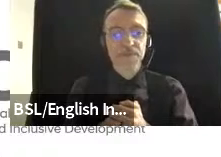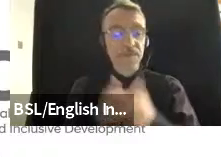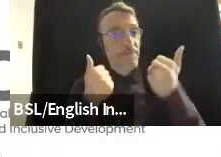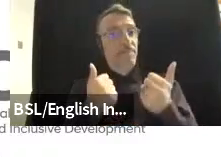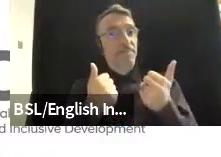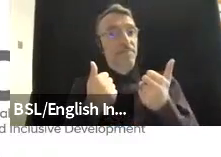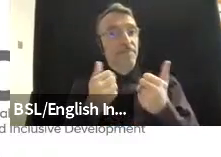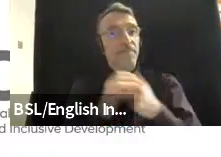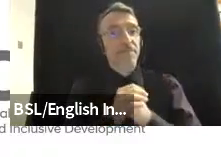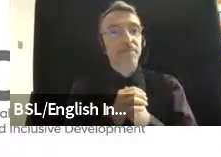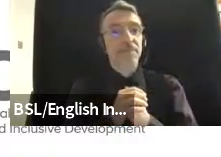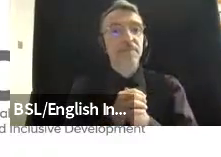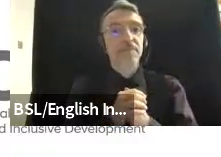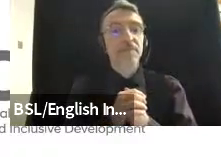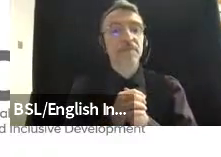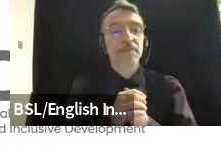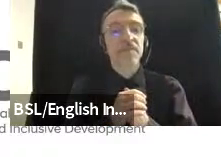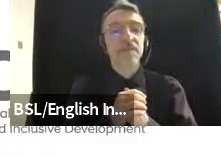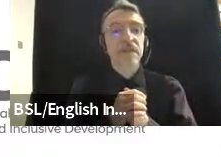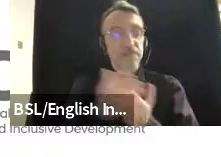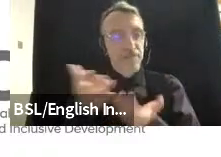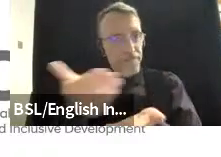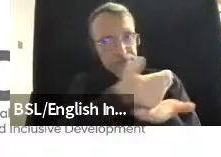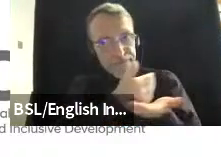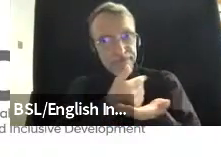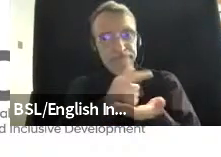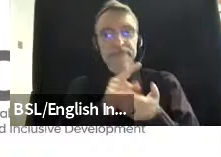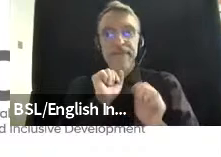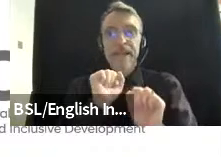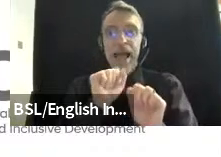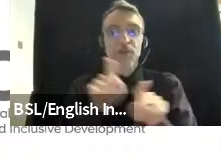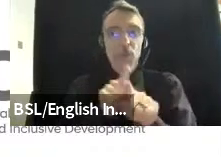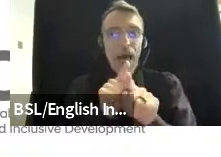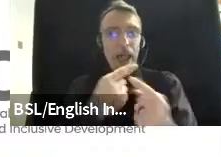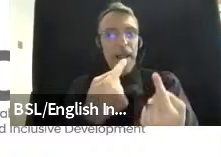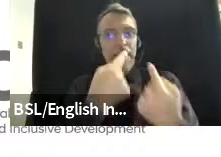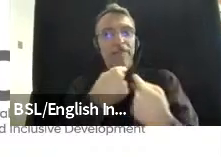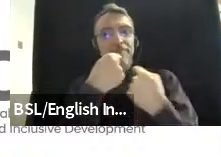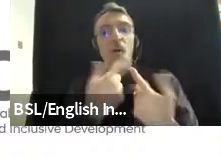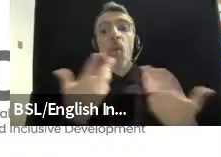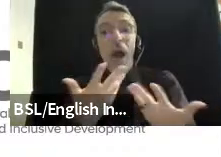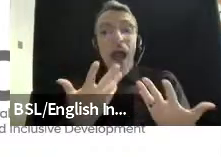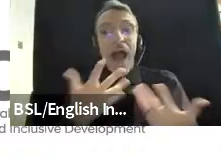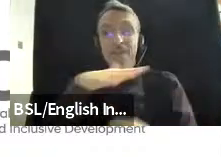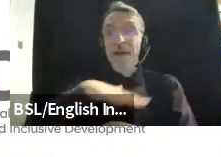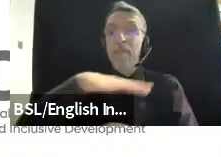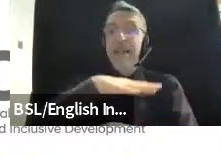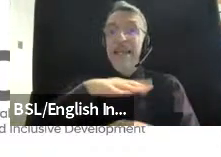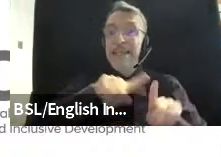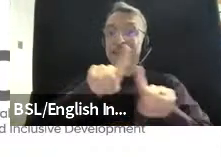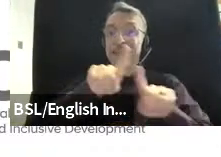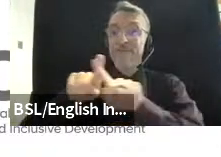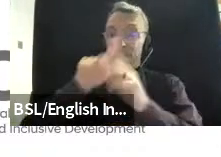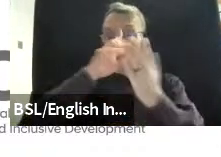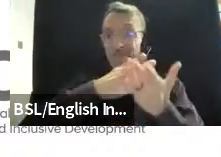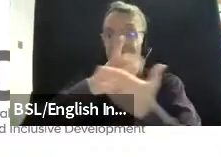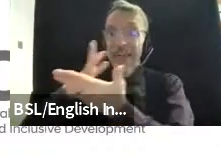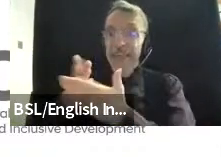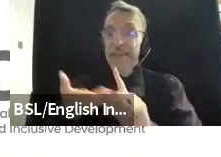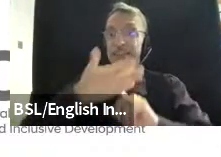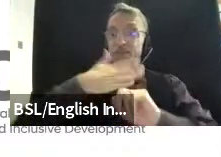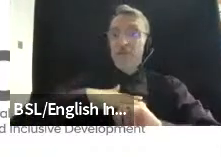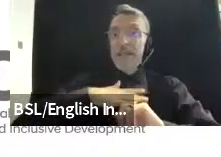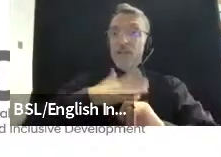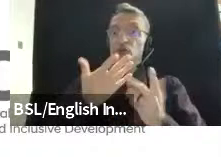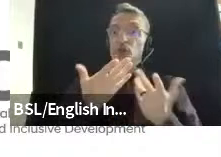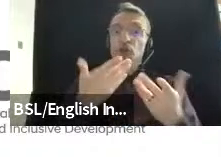Yes, so turning to people's experiences within their own families. So their experiences of discrimination and